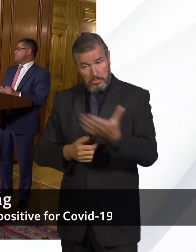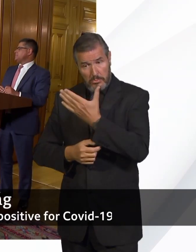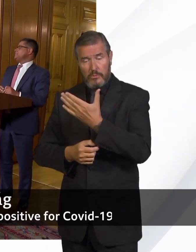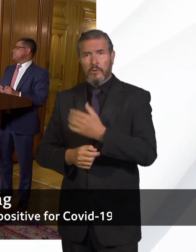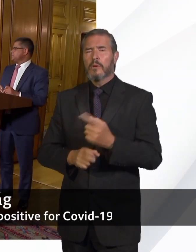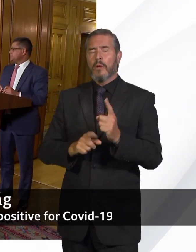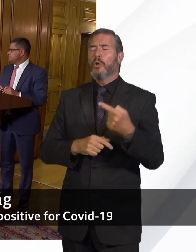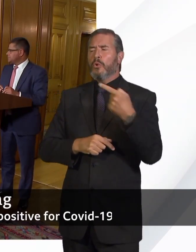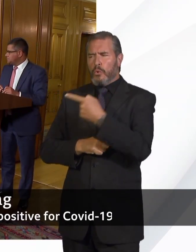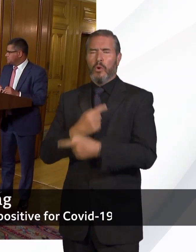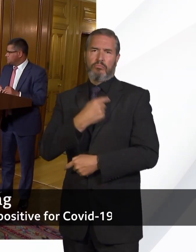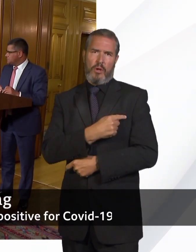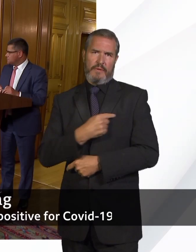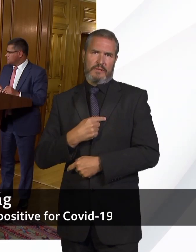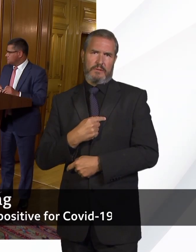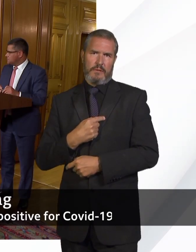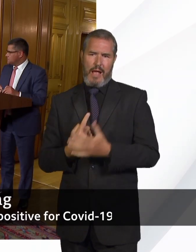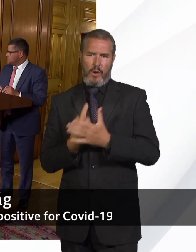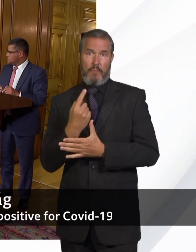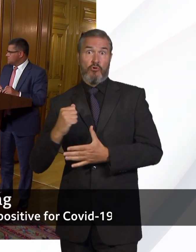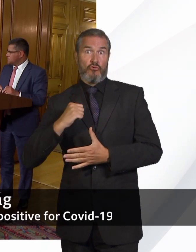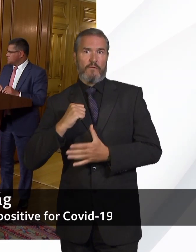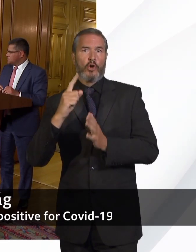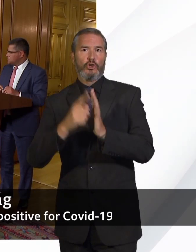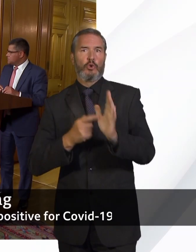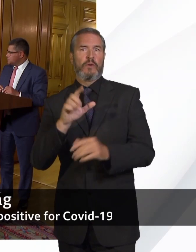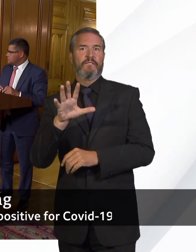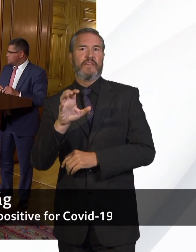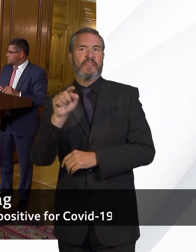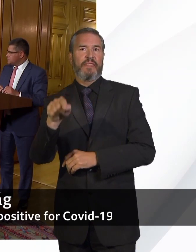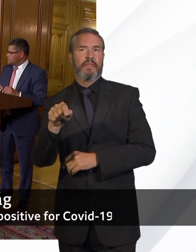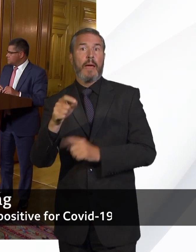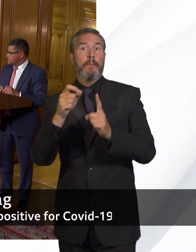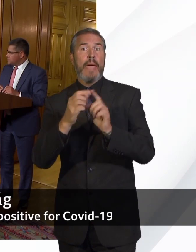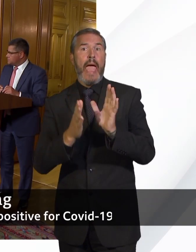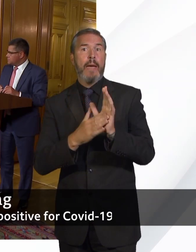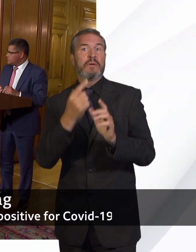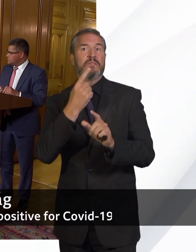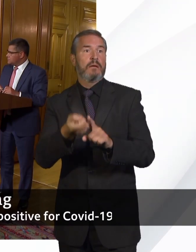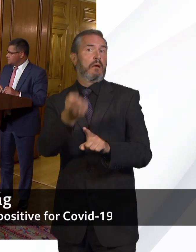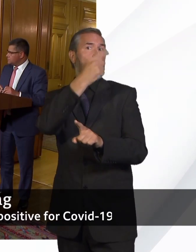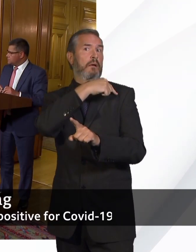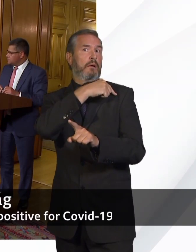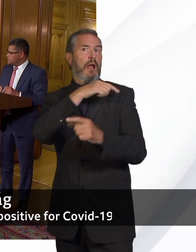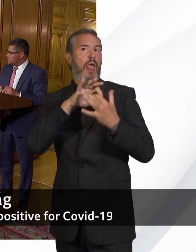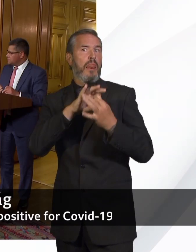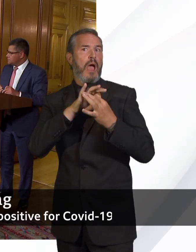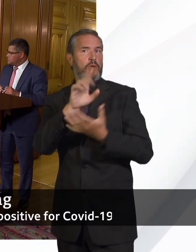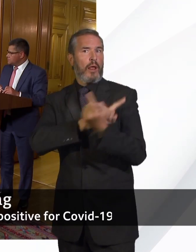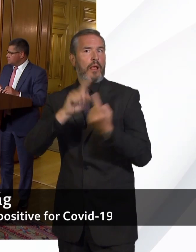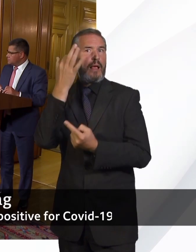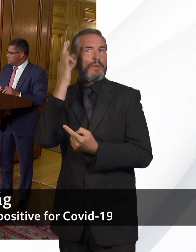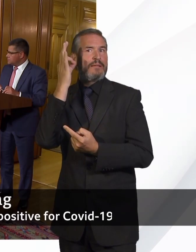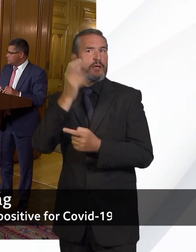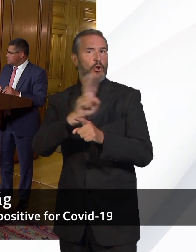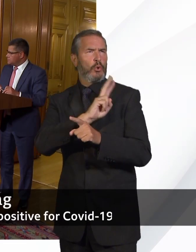You promised an outcome by the 15th of June. The Prime Minister gave that undertaking at the liaison committee a